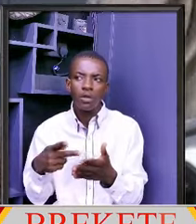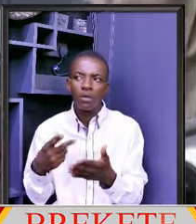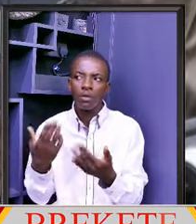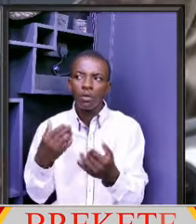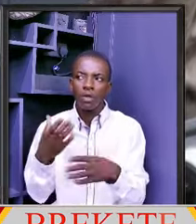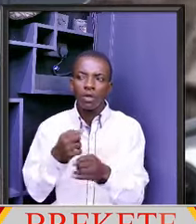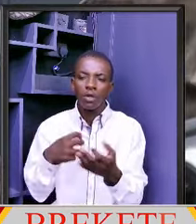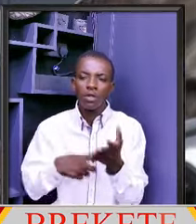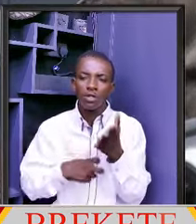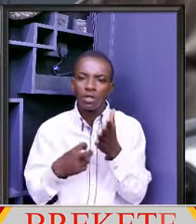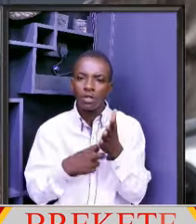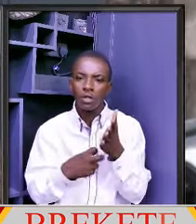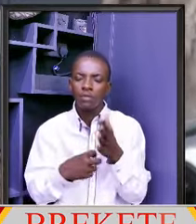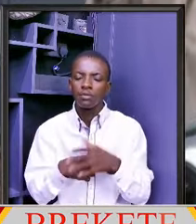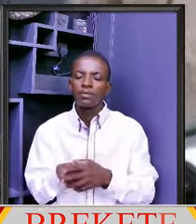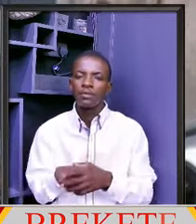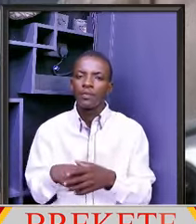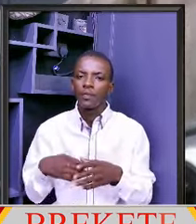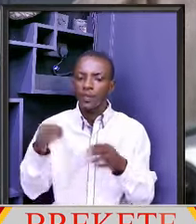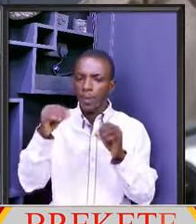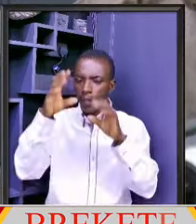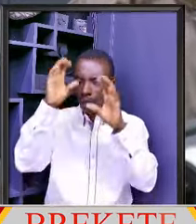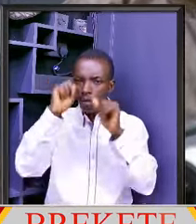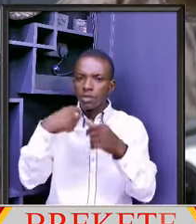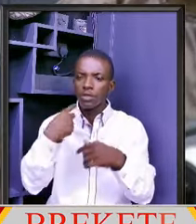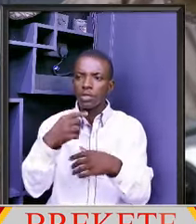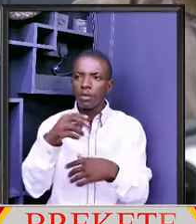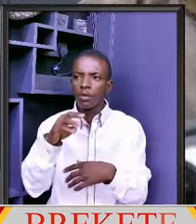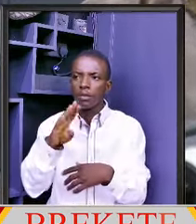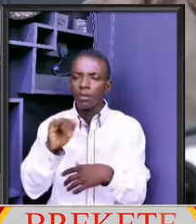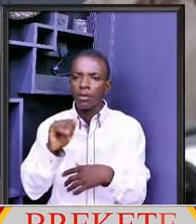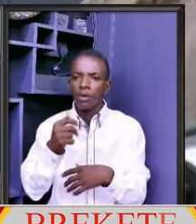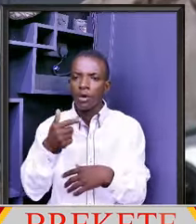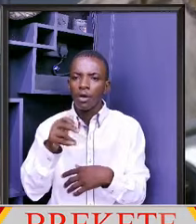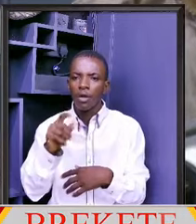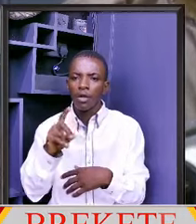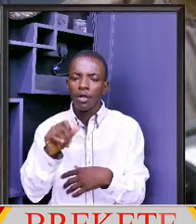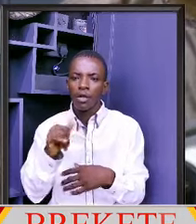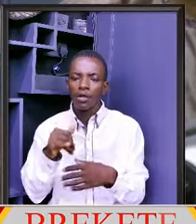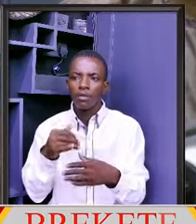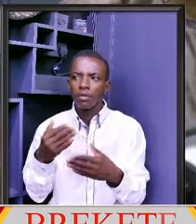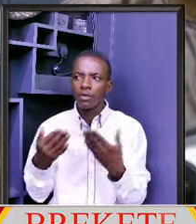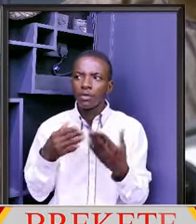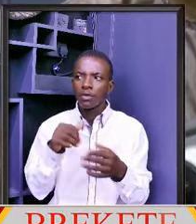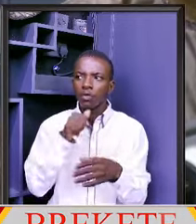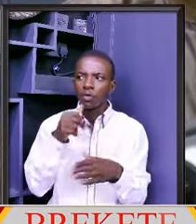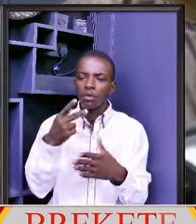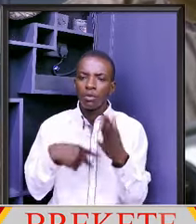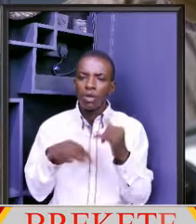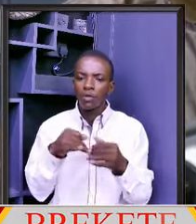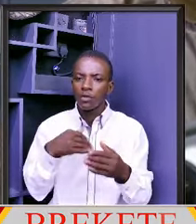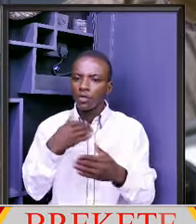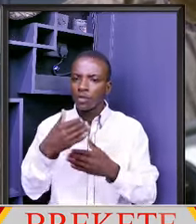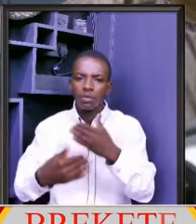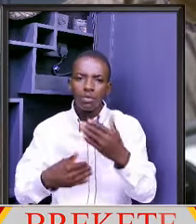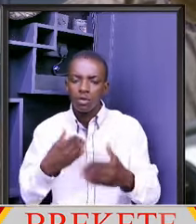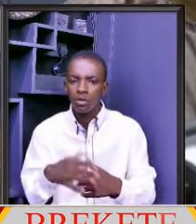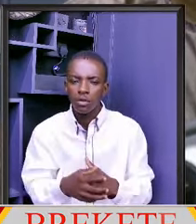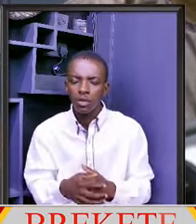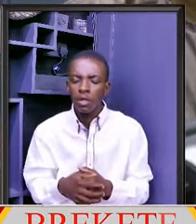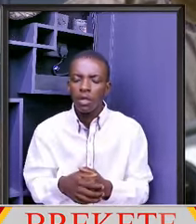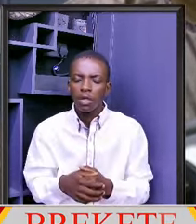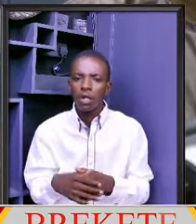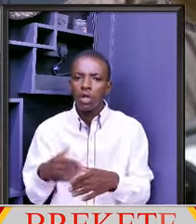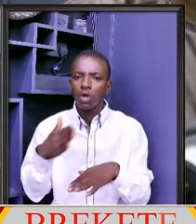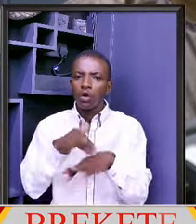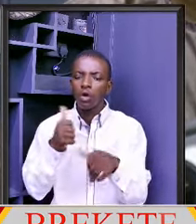The ticket. My ordinary president, I told Babangida there that, may his soul rest in peace, I will not be part of this journey. He